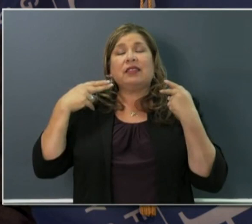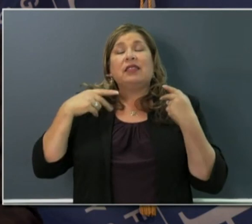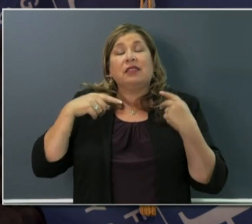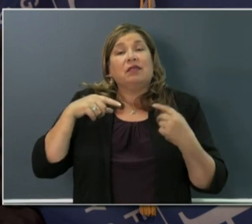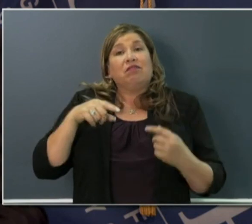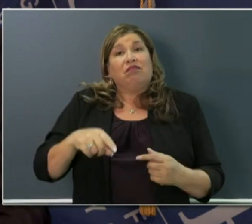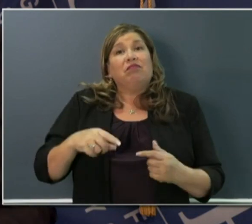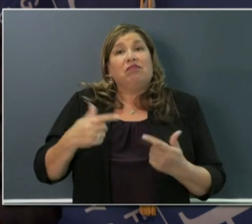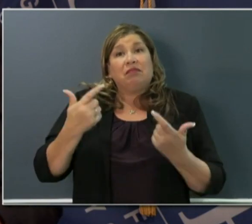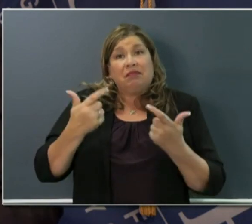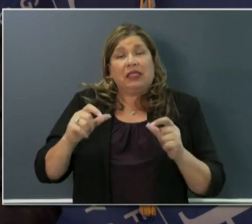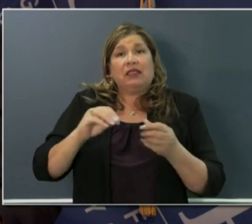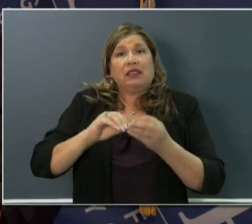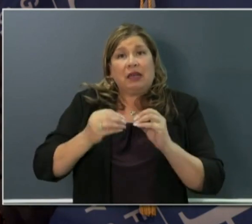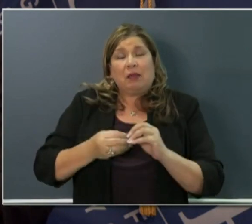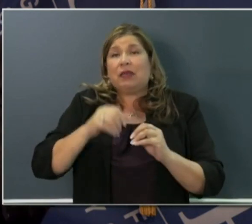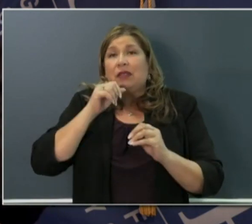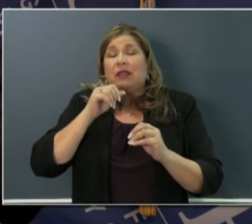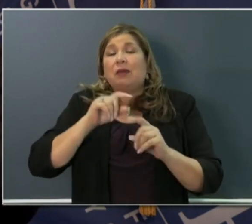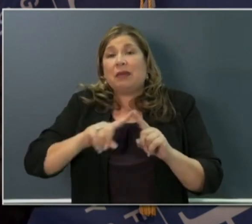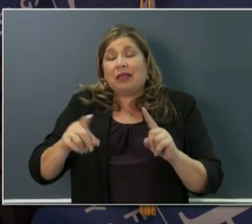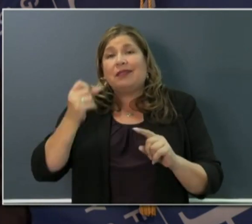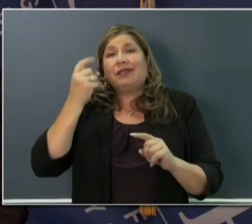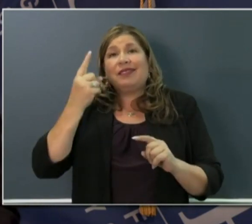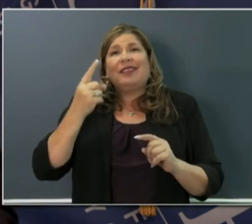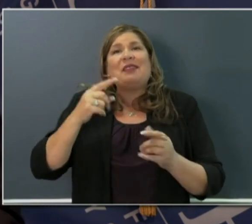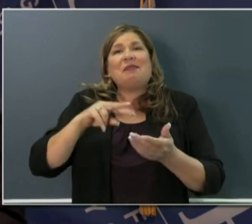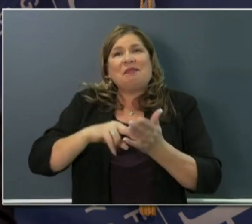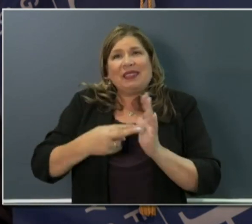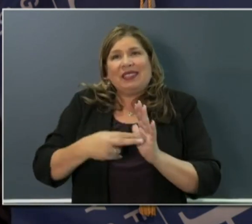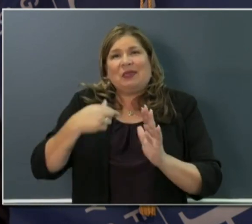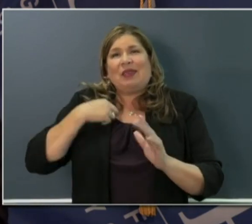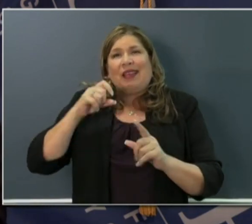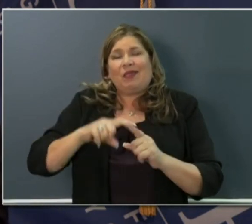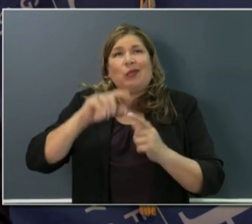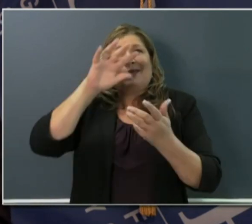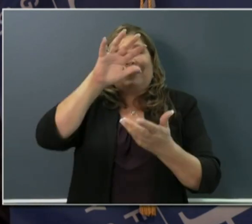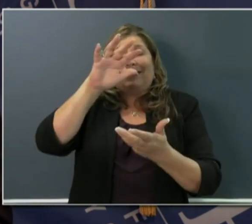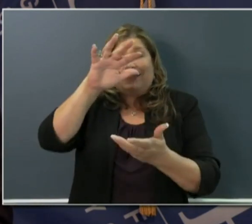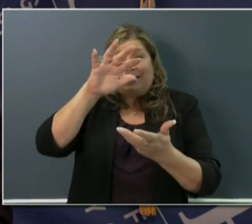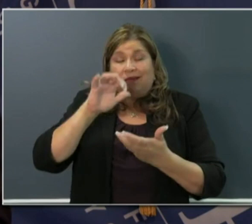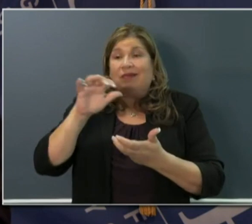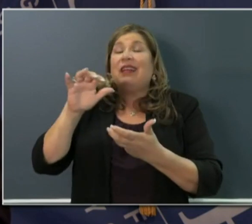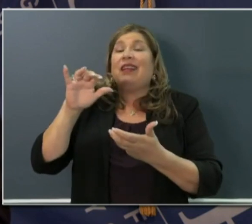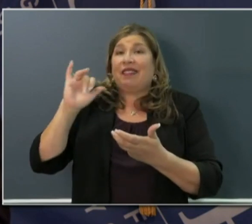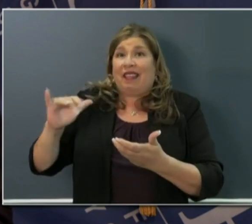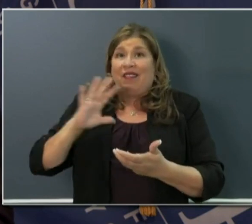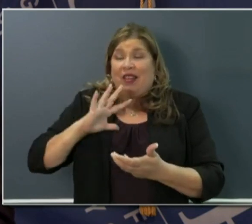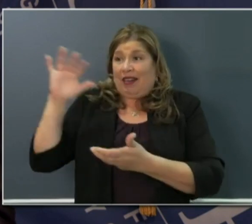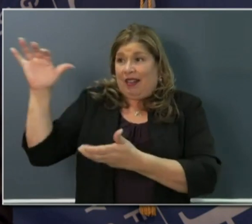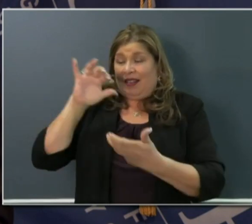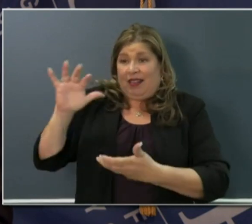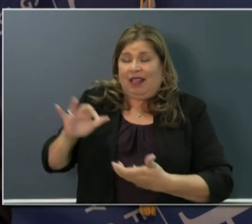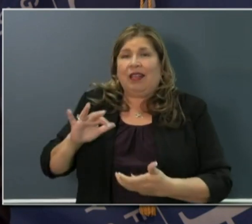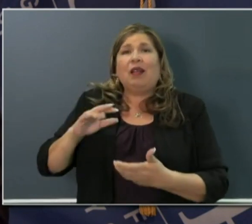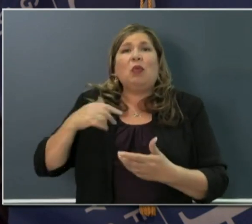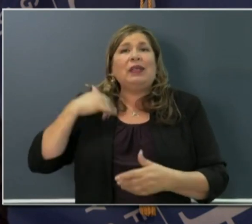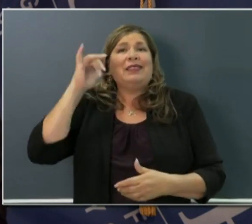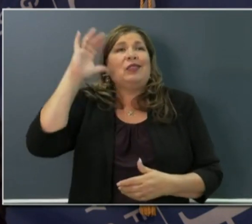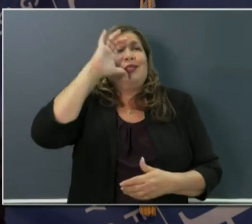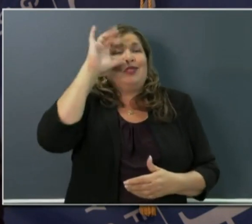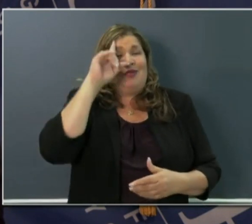insignificant, but again, still requires us to secure and support additional procurement efforts. But that's good news. And